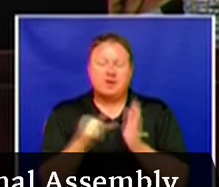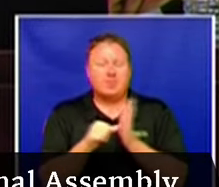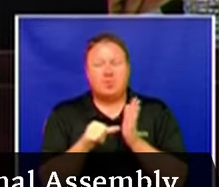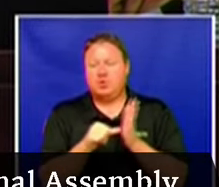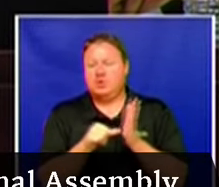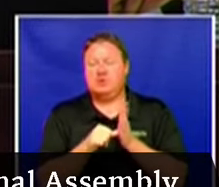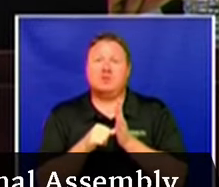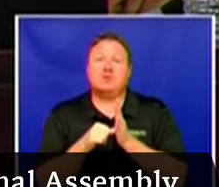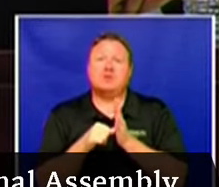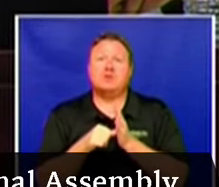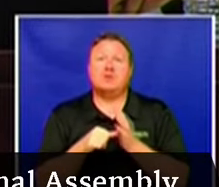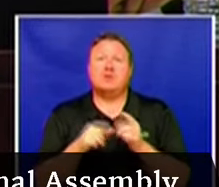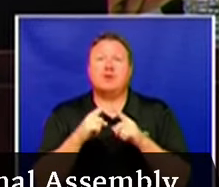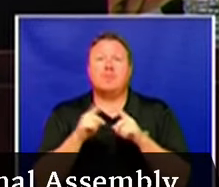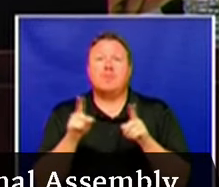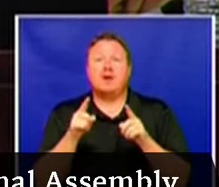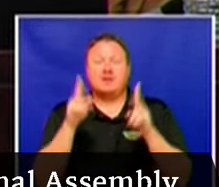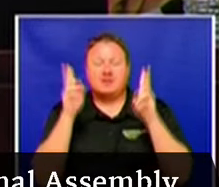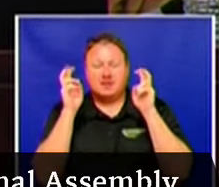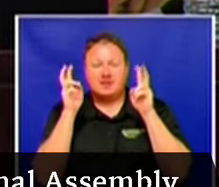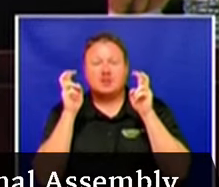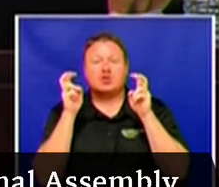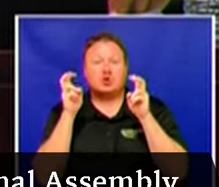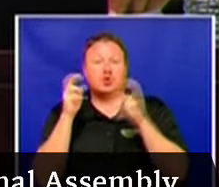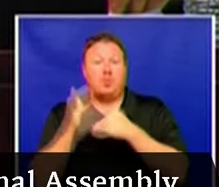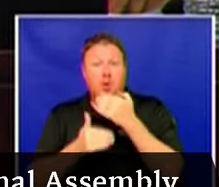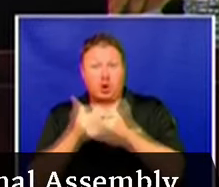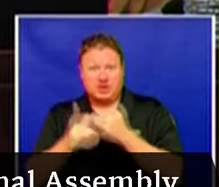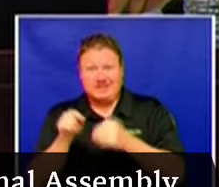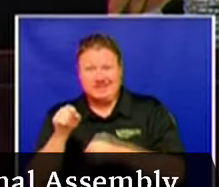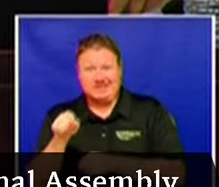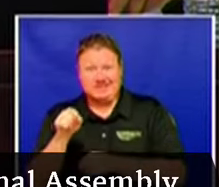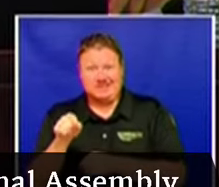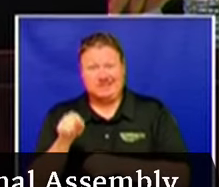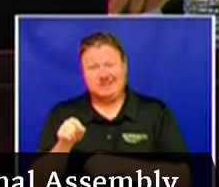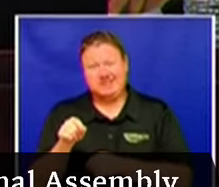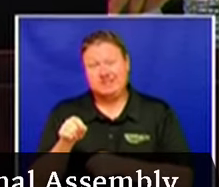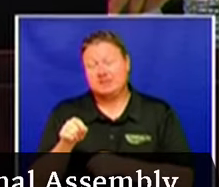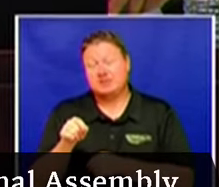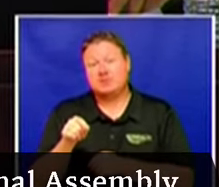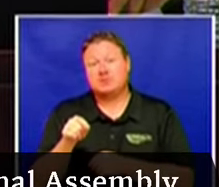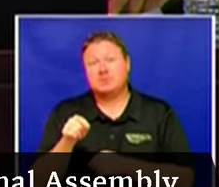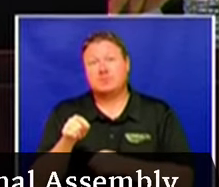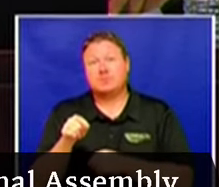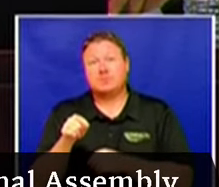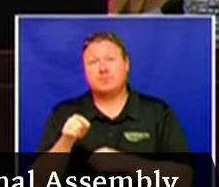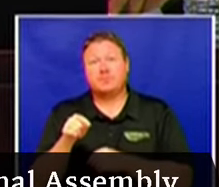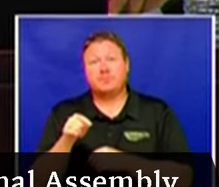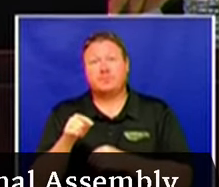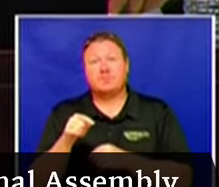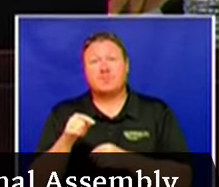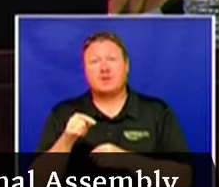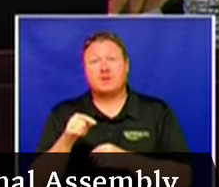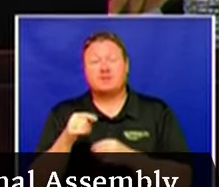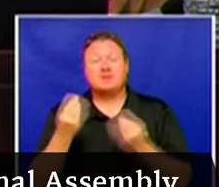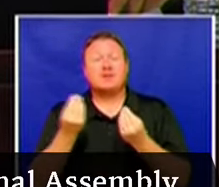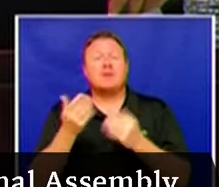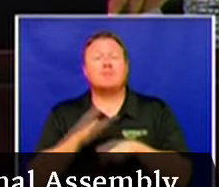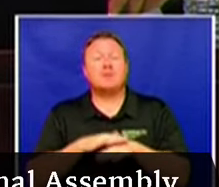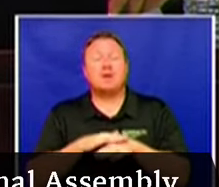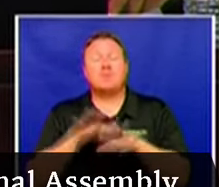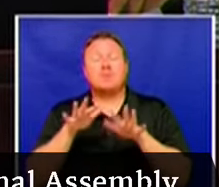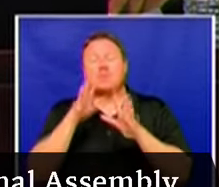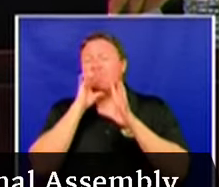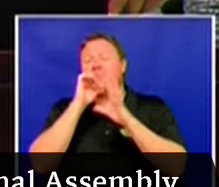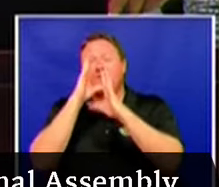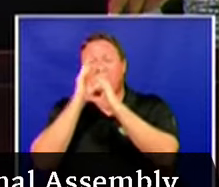important. But the issue of due process is precisely what sometimes we don't pay